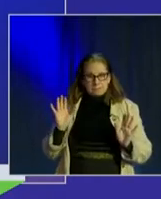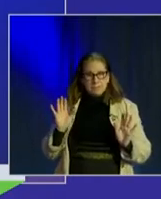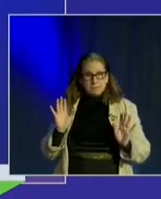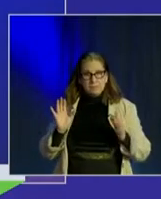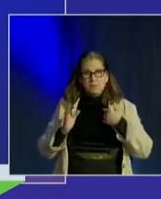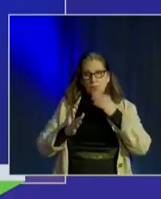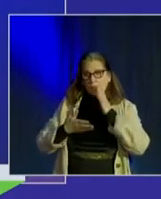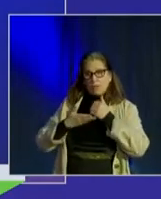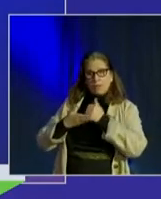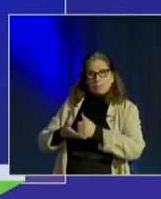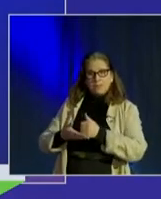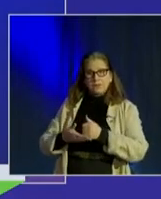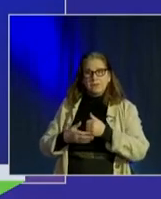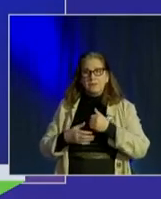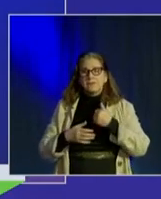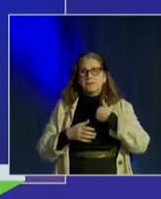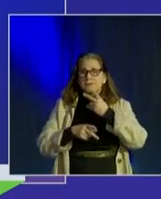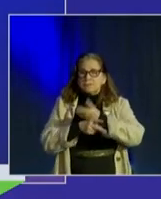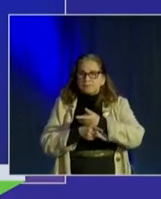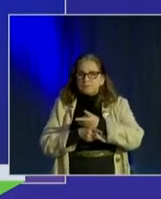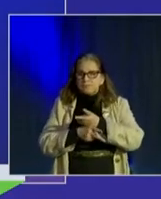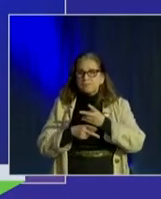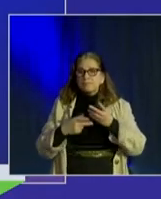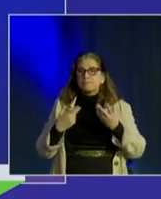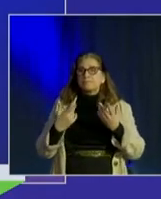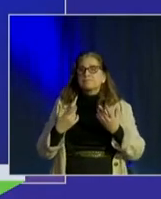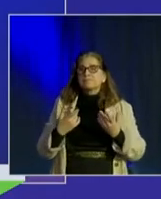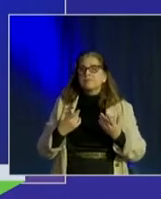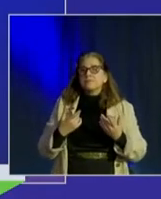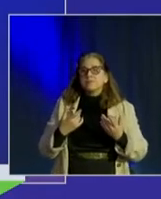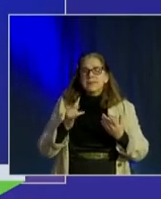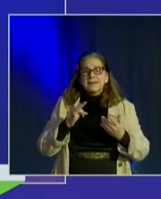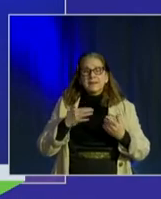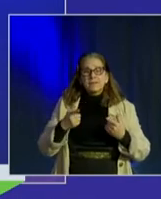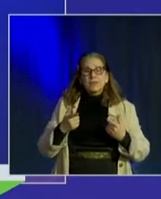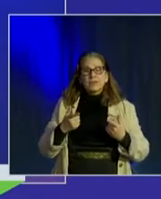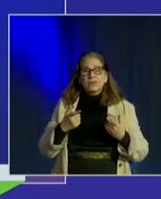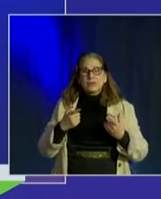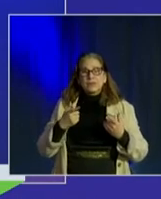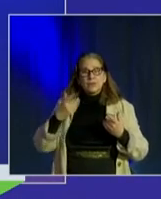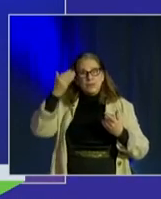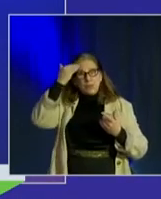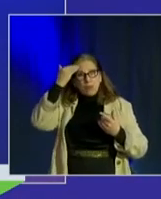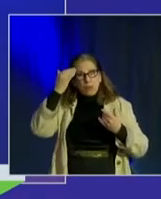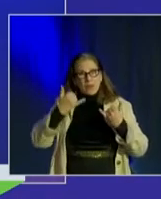experiencing wait times. So if you know you cannot pay, please go to